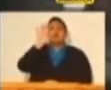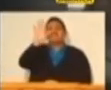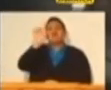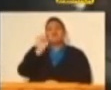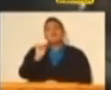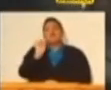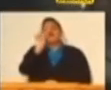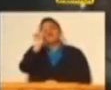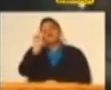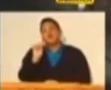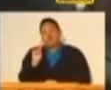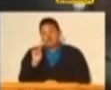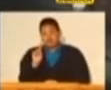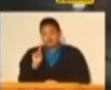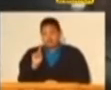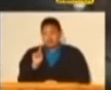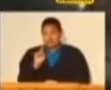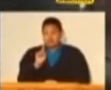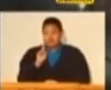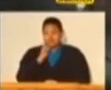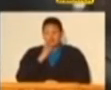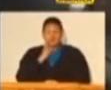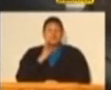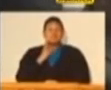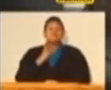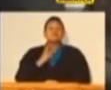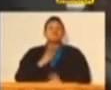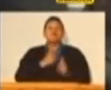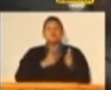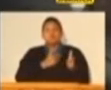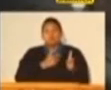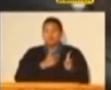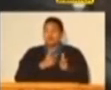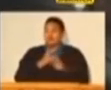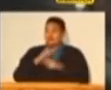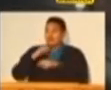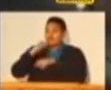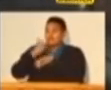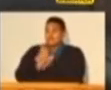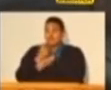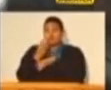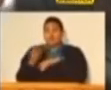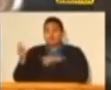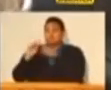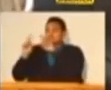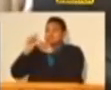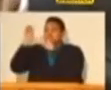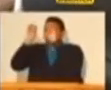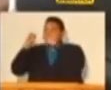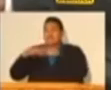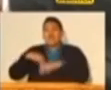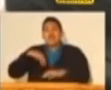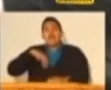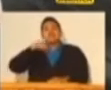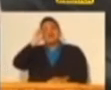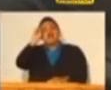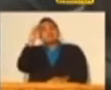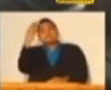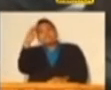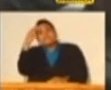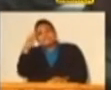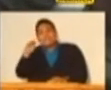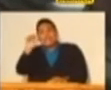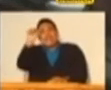5.21, the armory which Koch established was comprised of M16 and